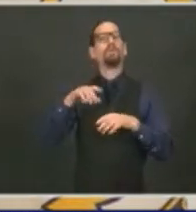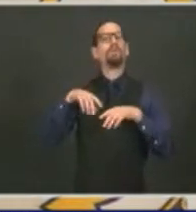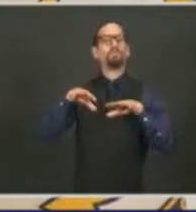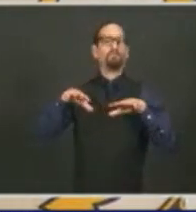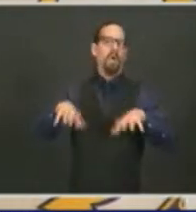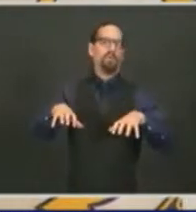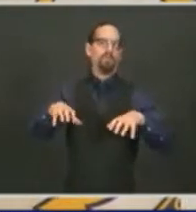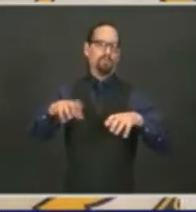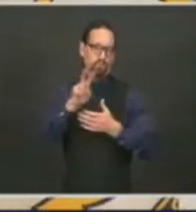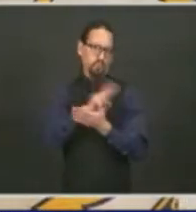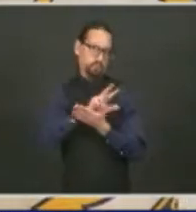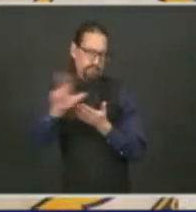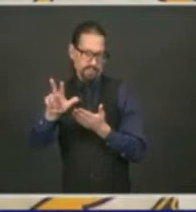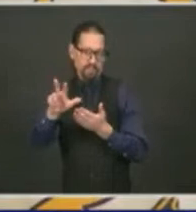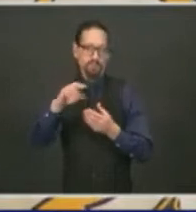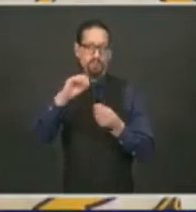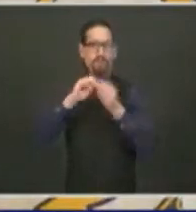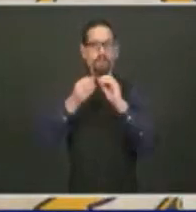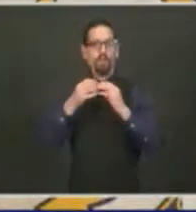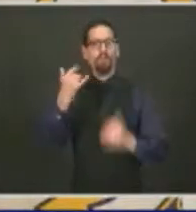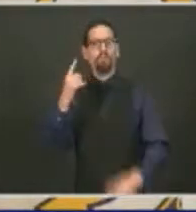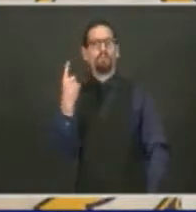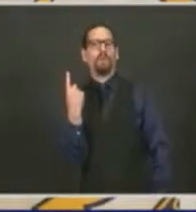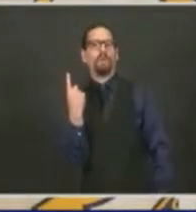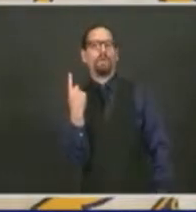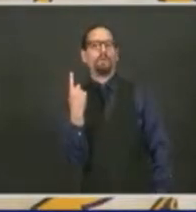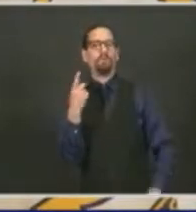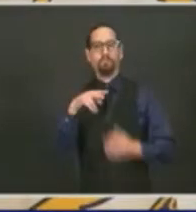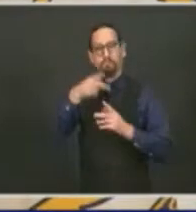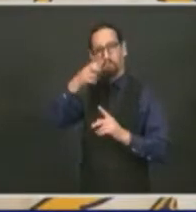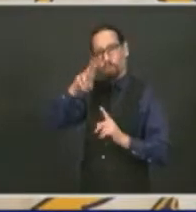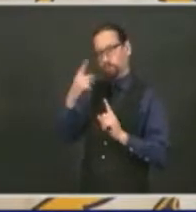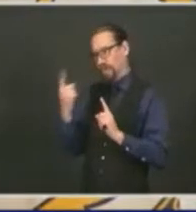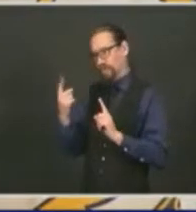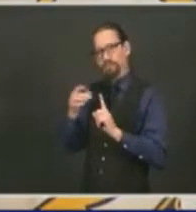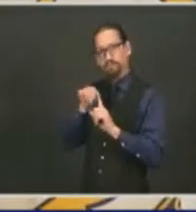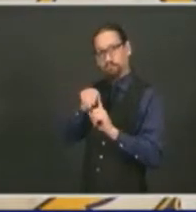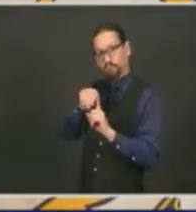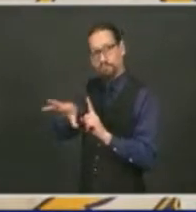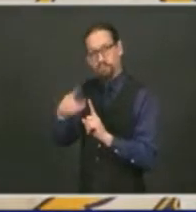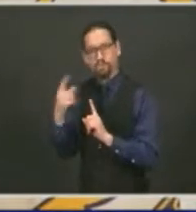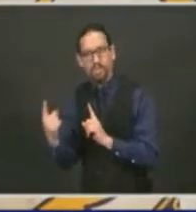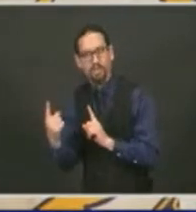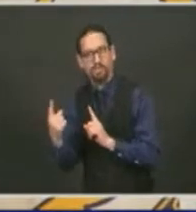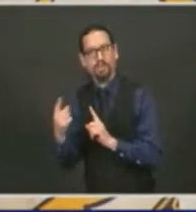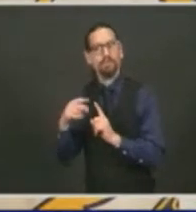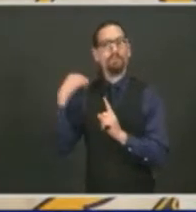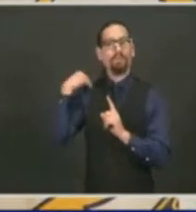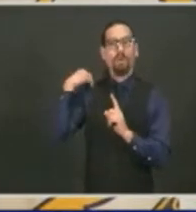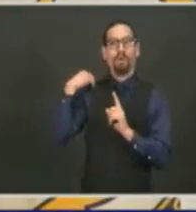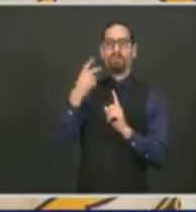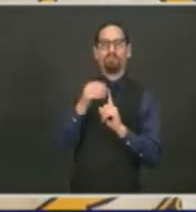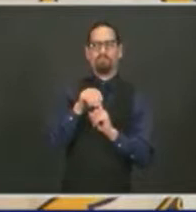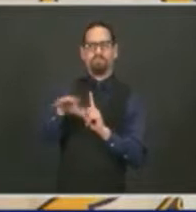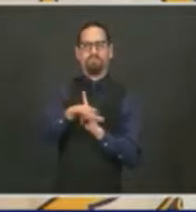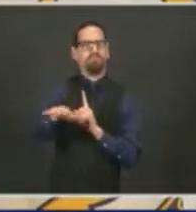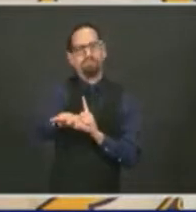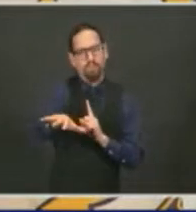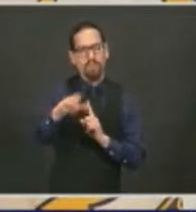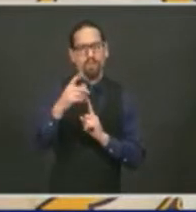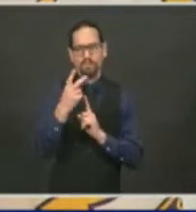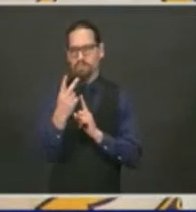person. We had been in a place where each person was infecting 2 or 3 other people. So that's all good